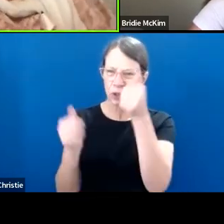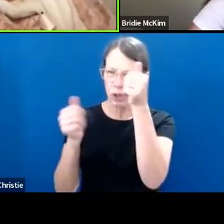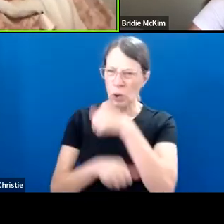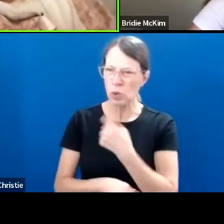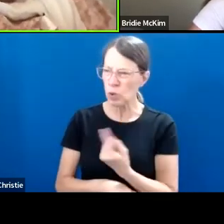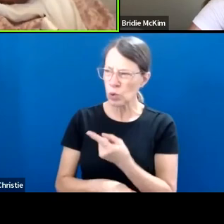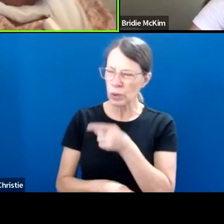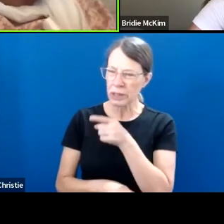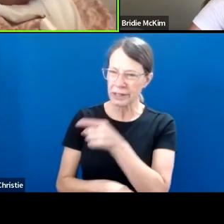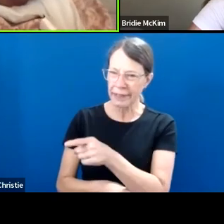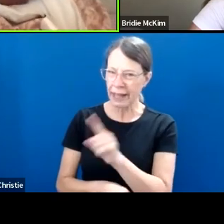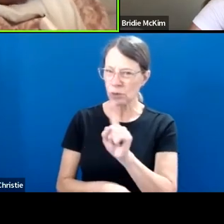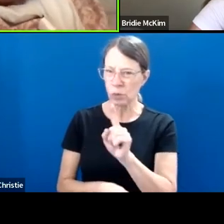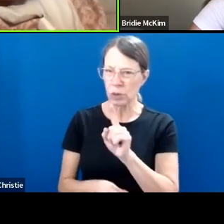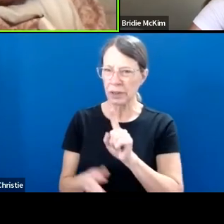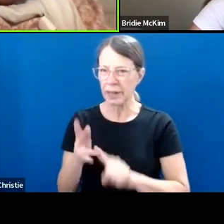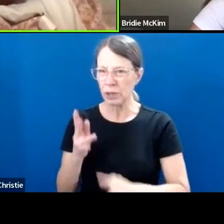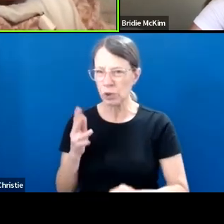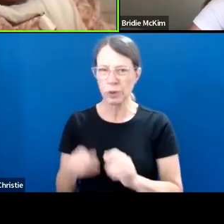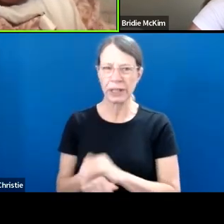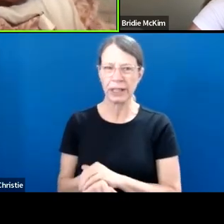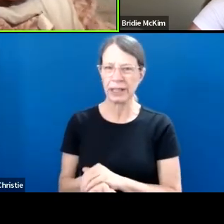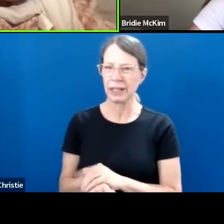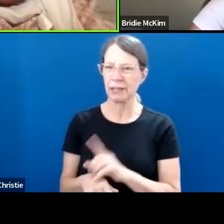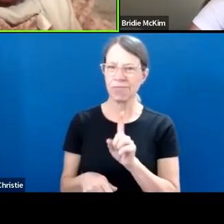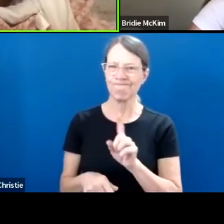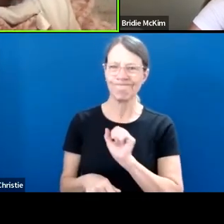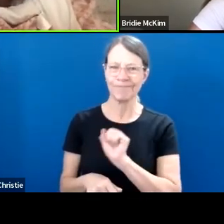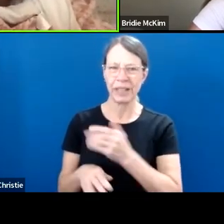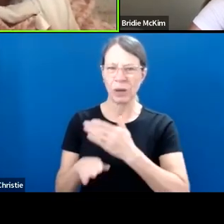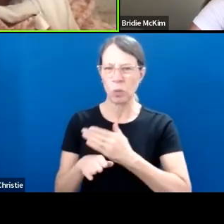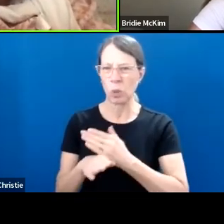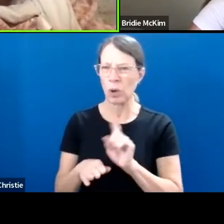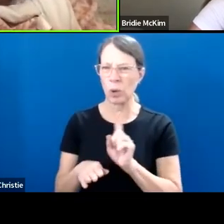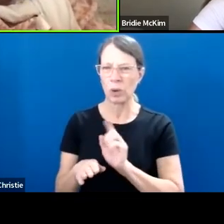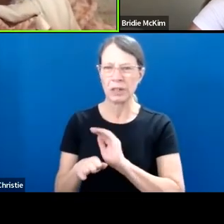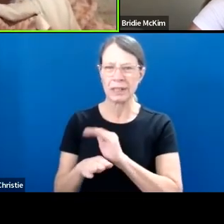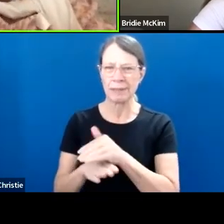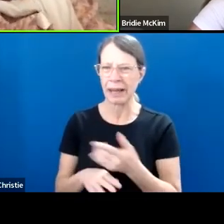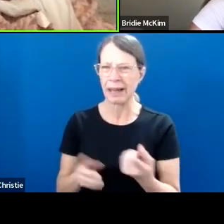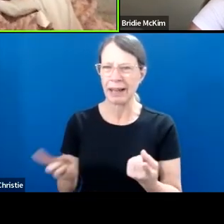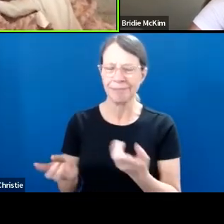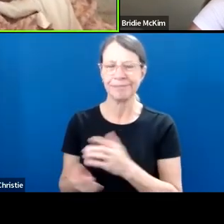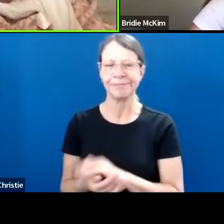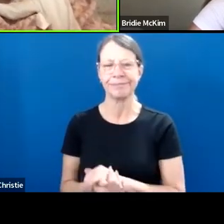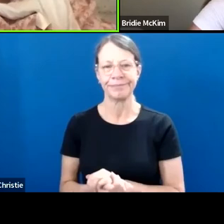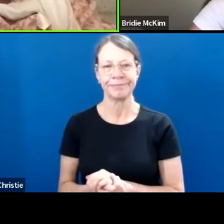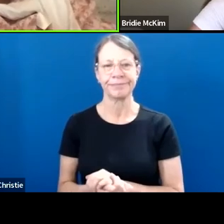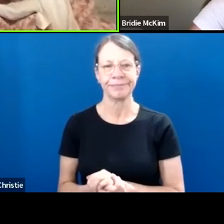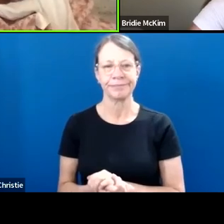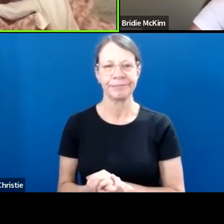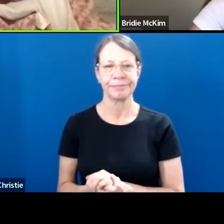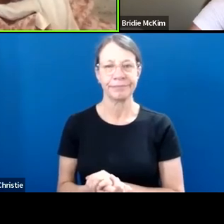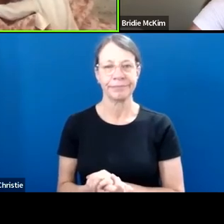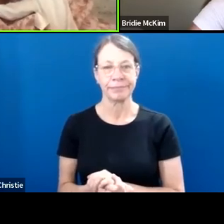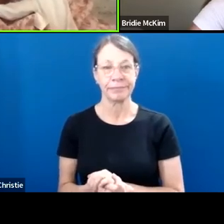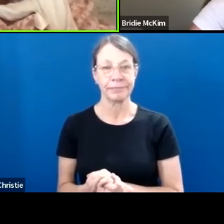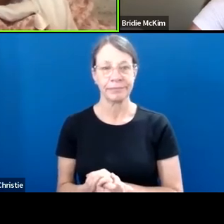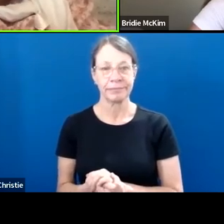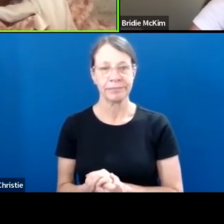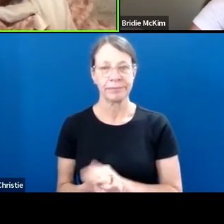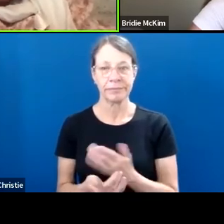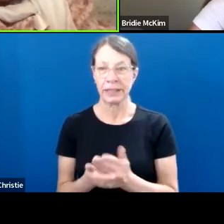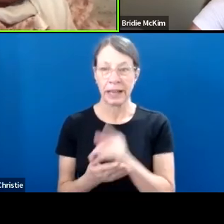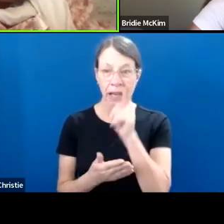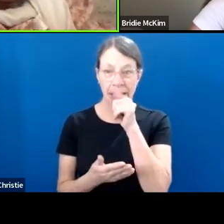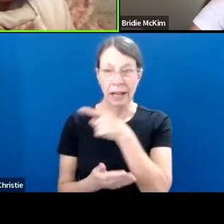are and what they make work about and what they say and how you can be